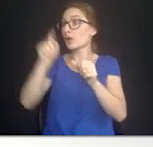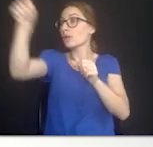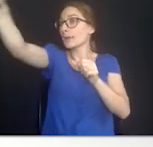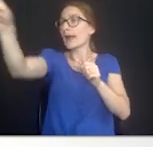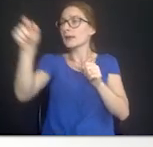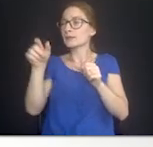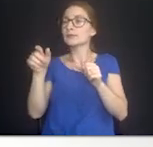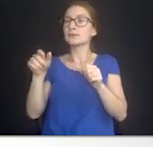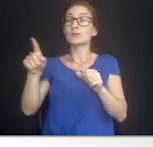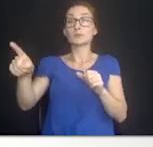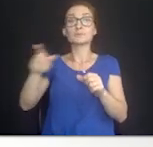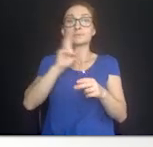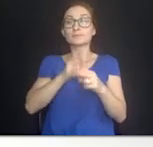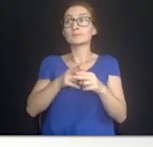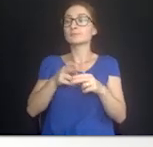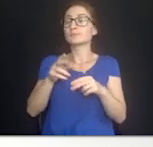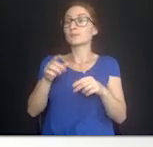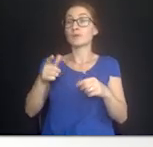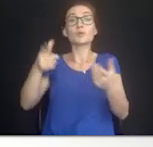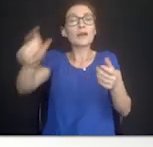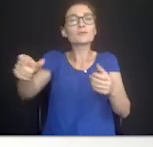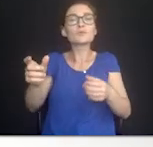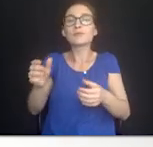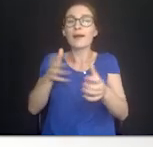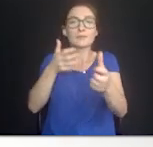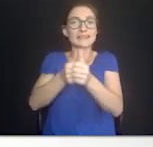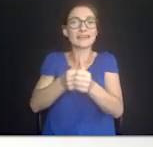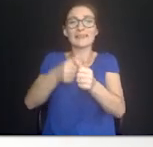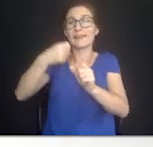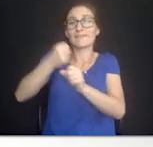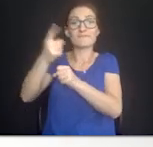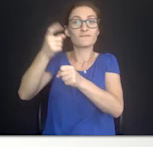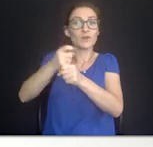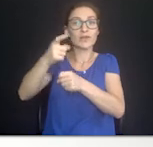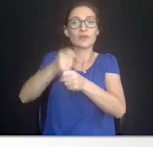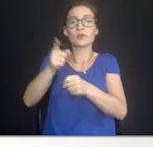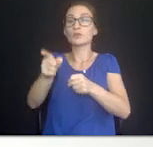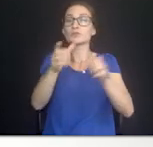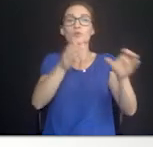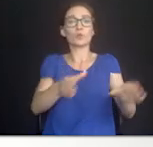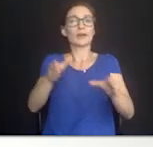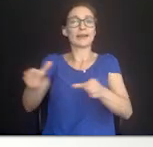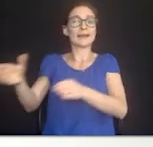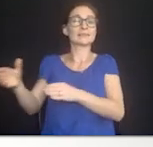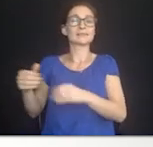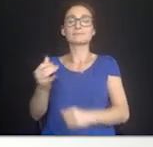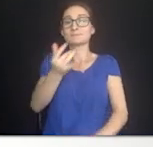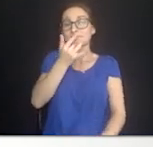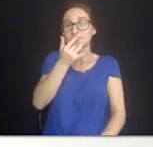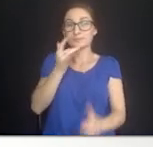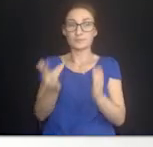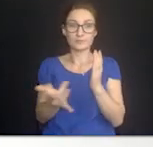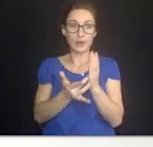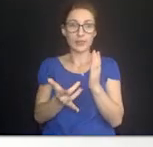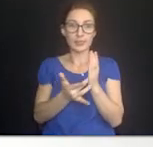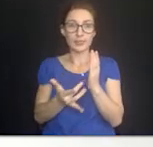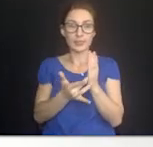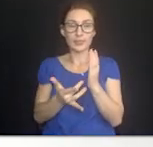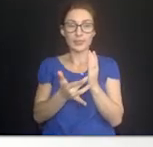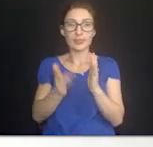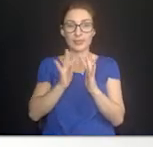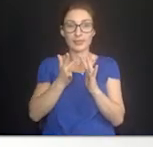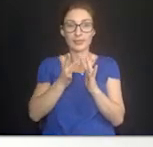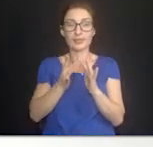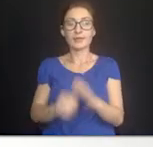well, you got to update it every year. I need a place to stay organized, right? And I prefer it to be digital. So in my